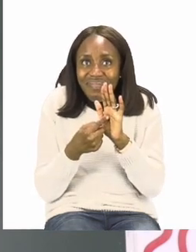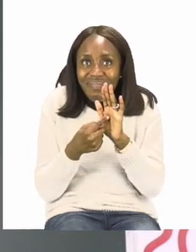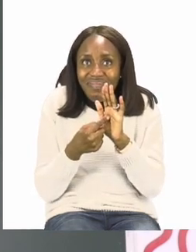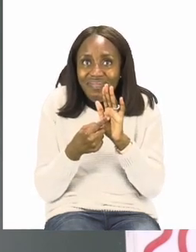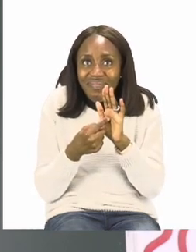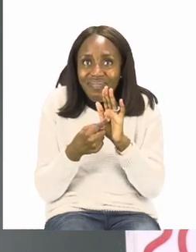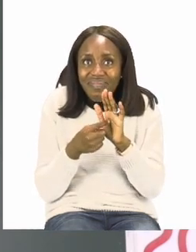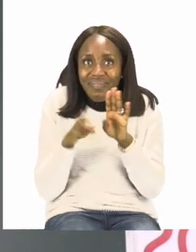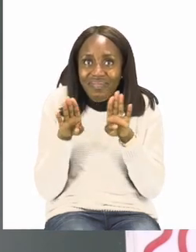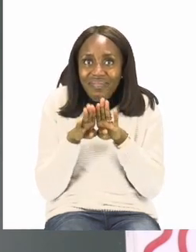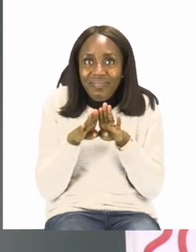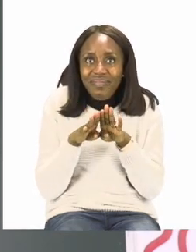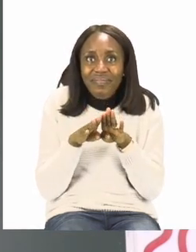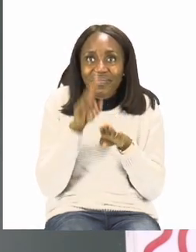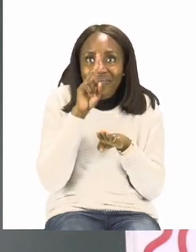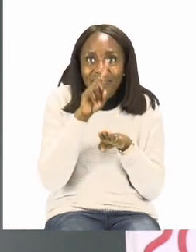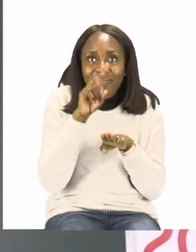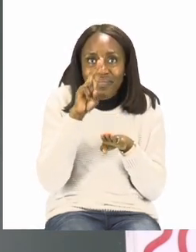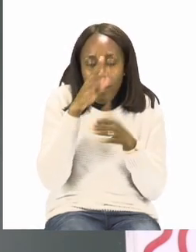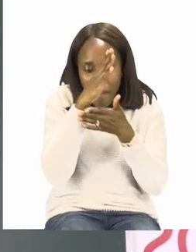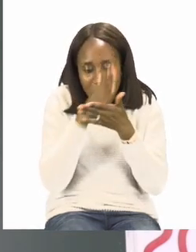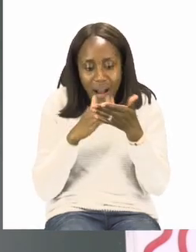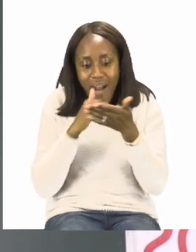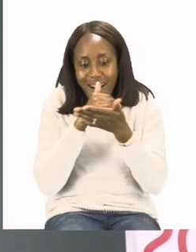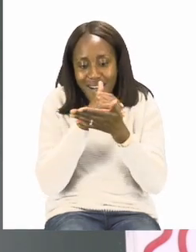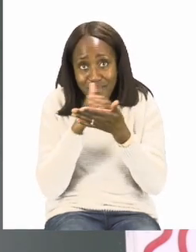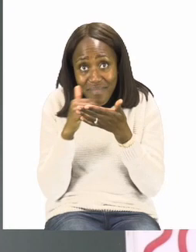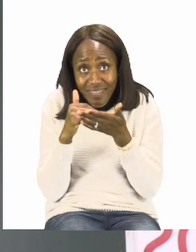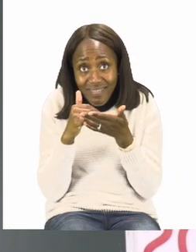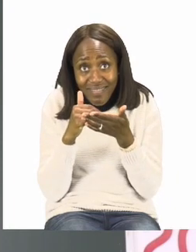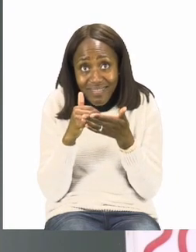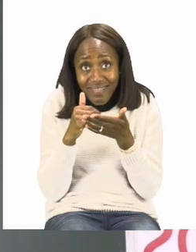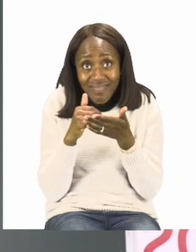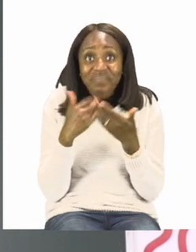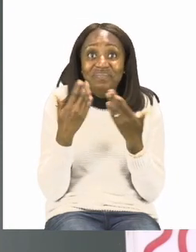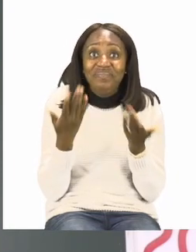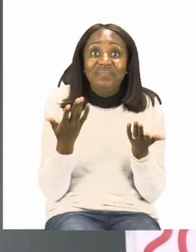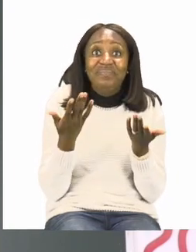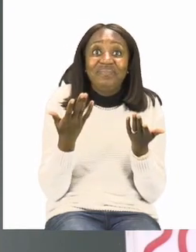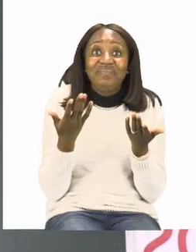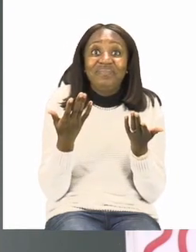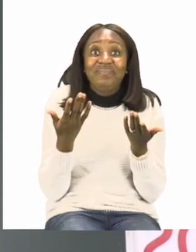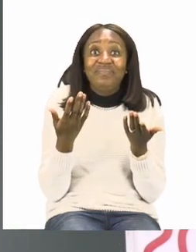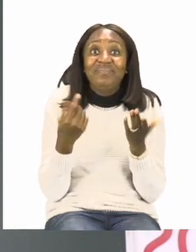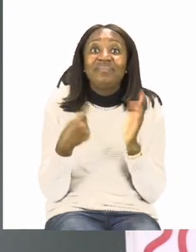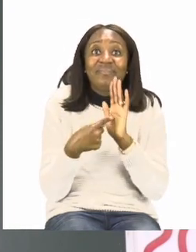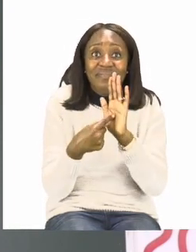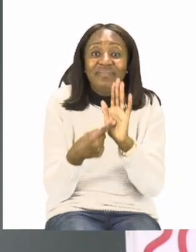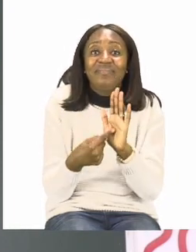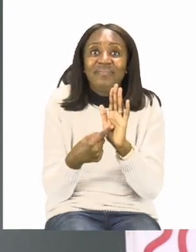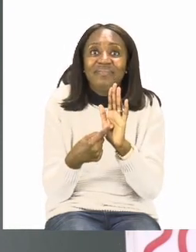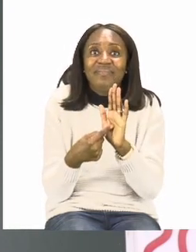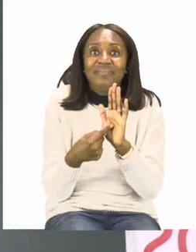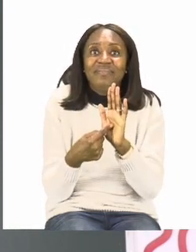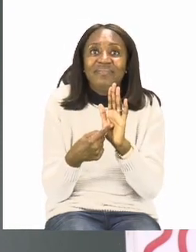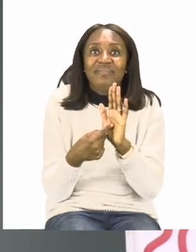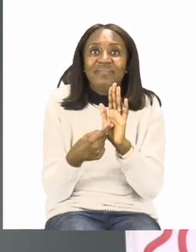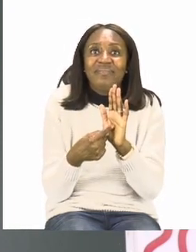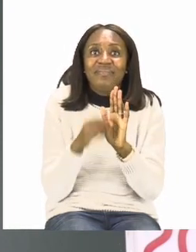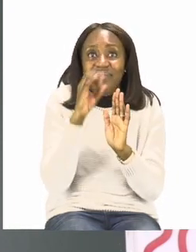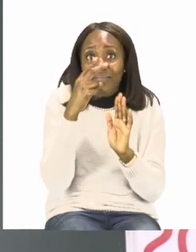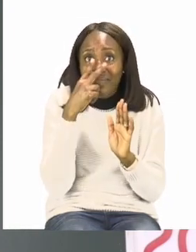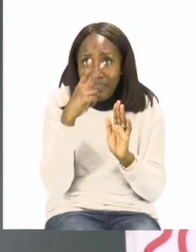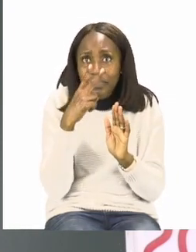1, 2, 3, 4 triangles. And it shows you that if we look at it as a